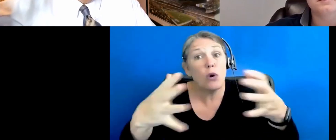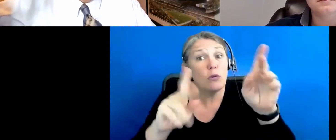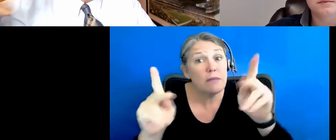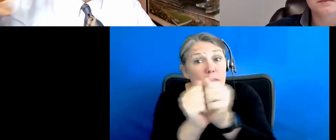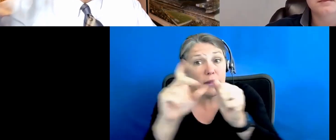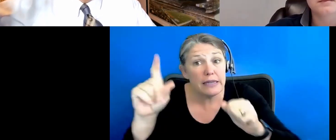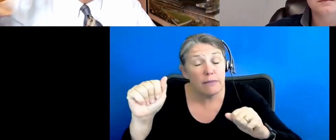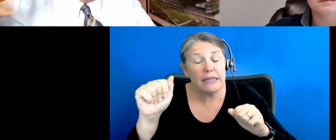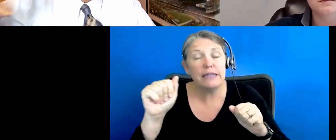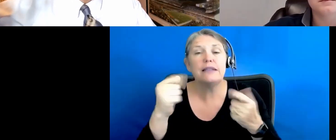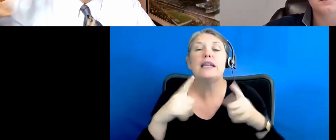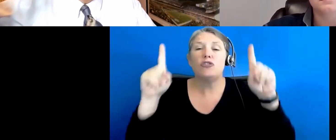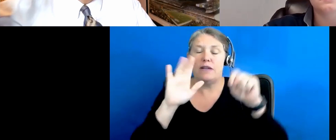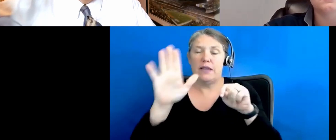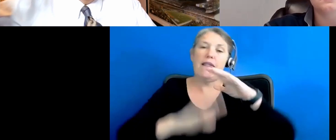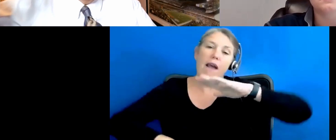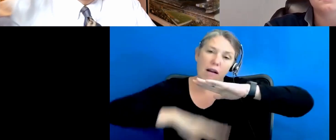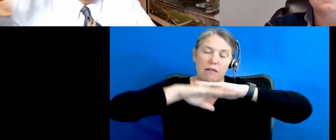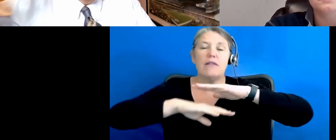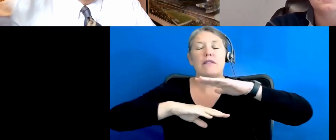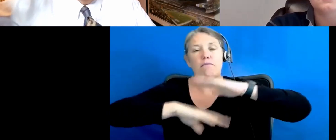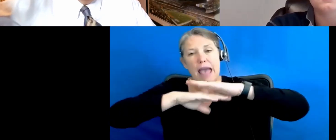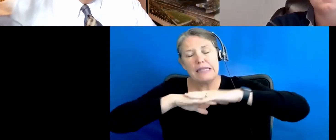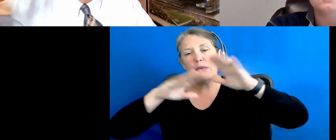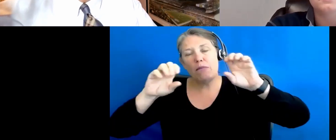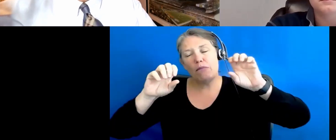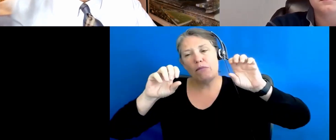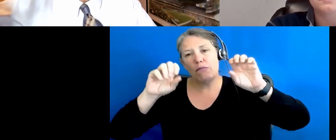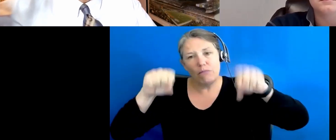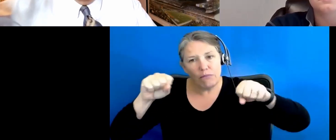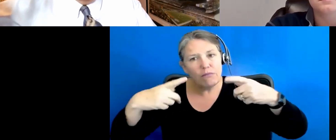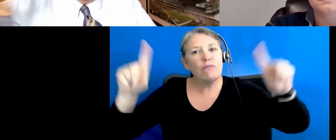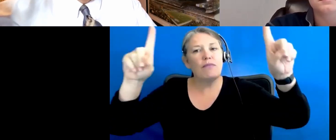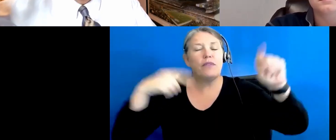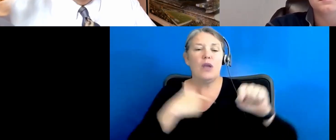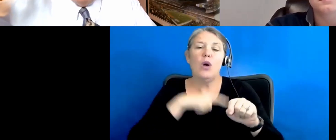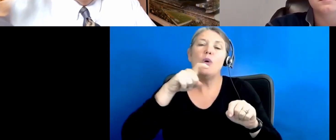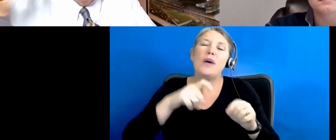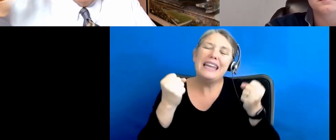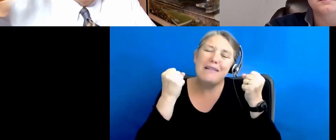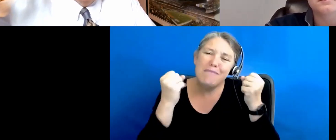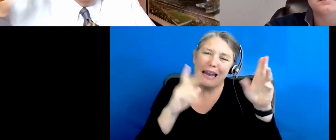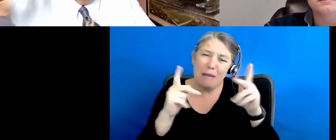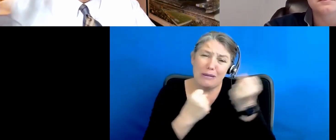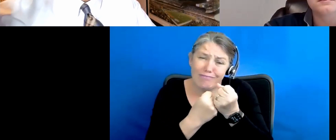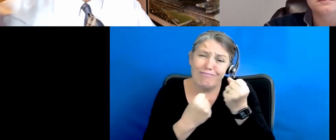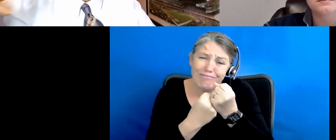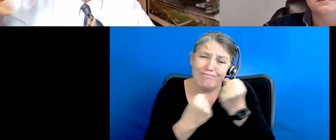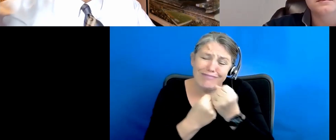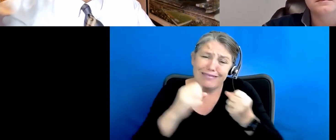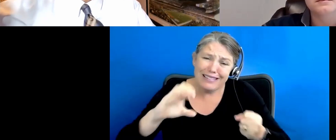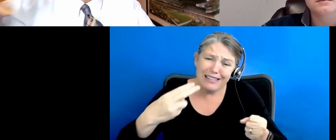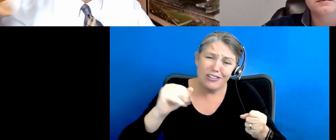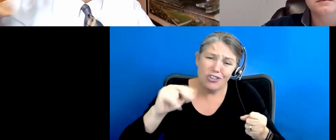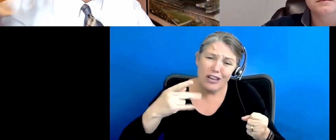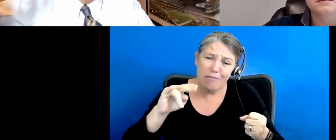disabilities in achieving their maximum level of independence and functioning. We need many champions as we possibly can for